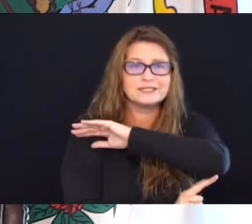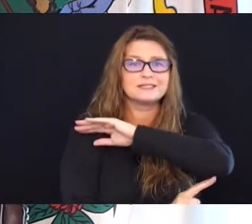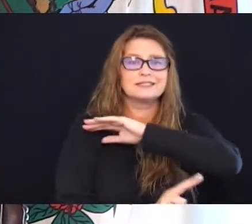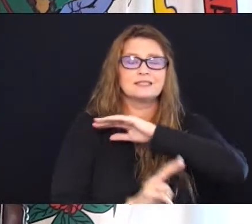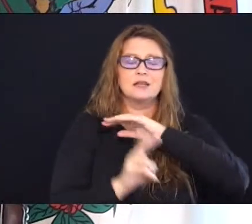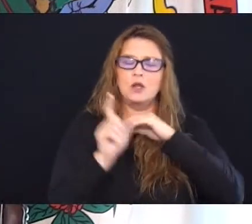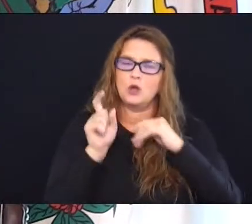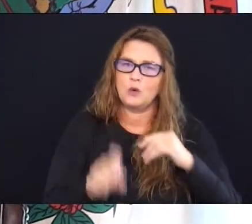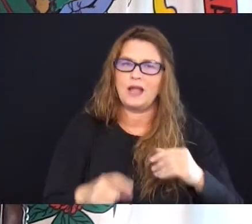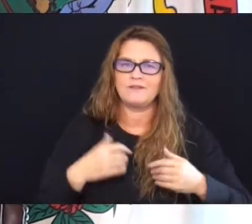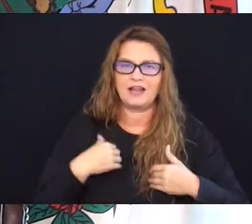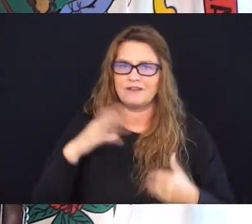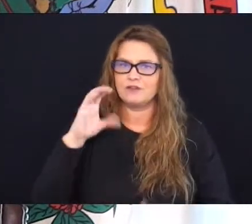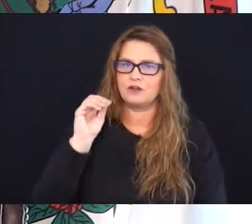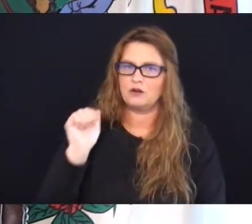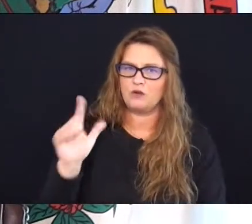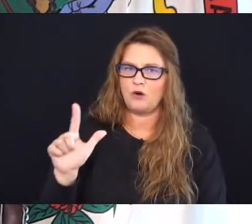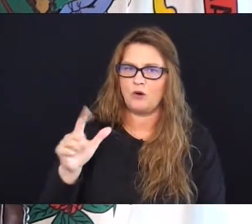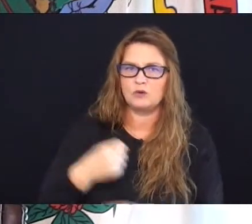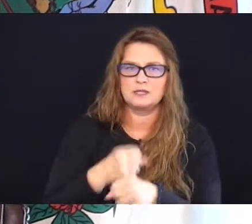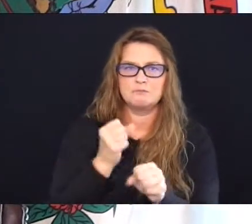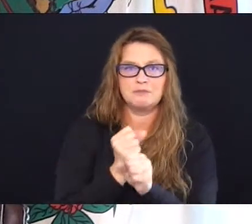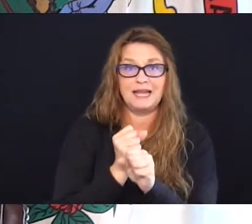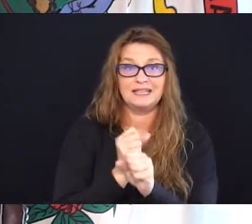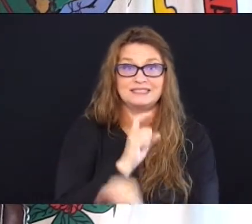We've got to have coal to make steel.